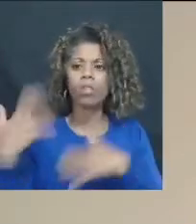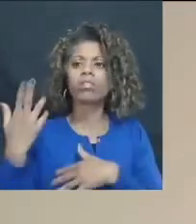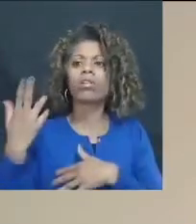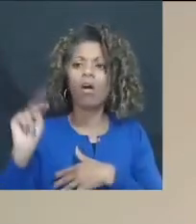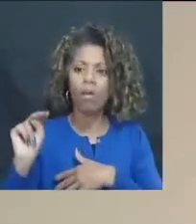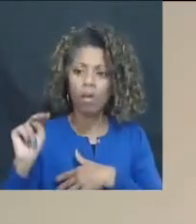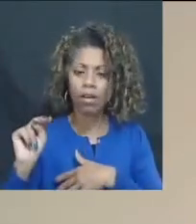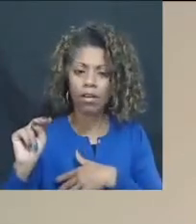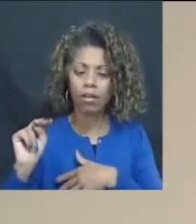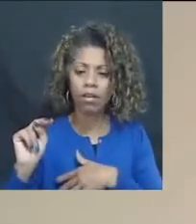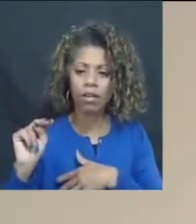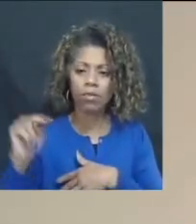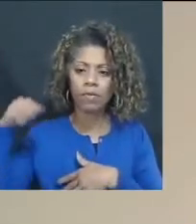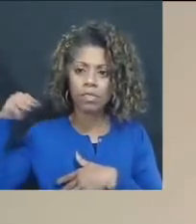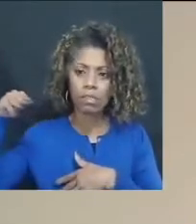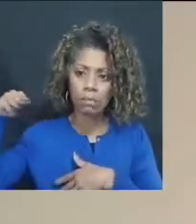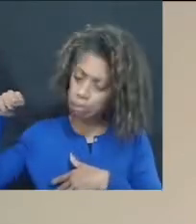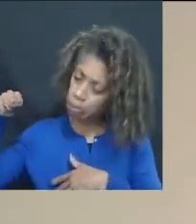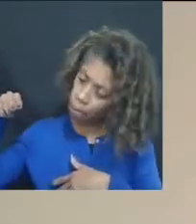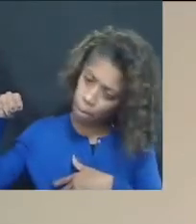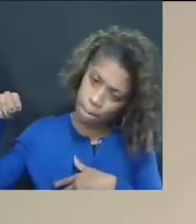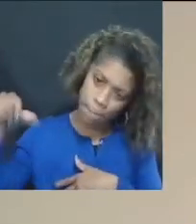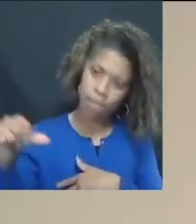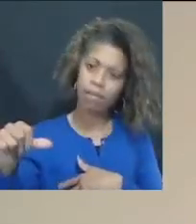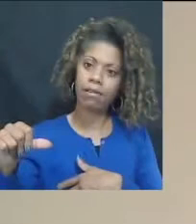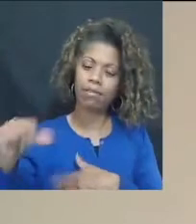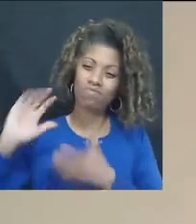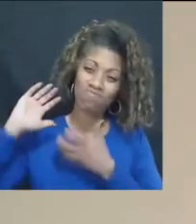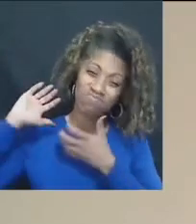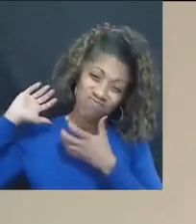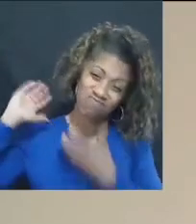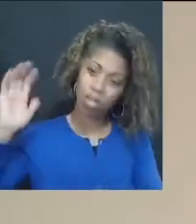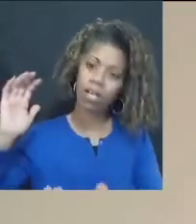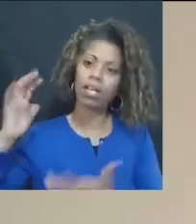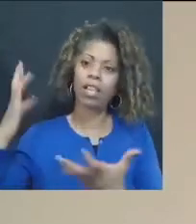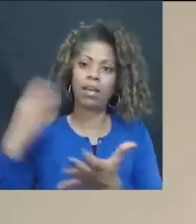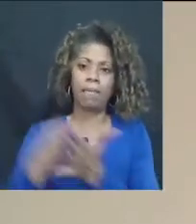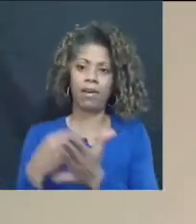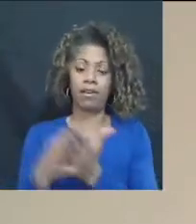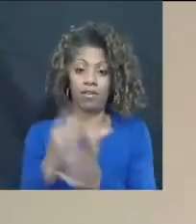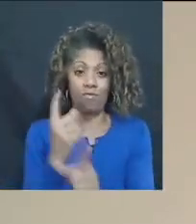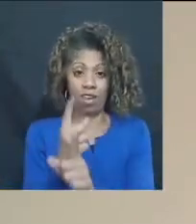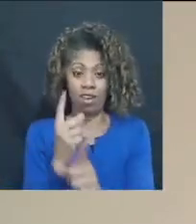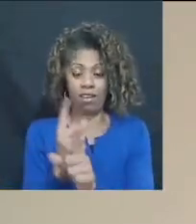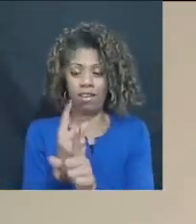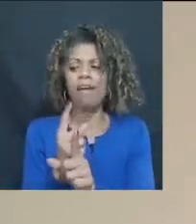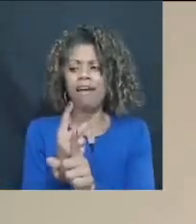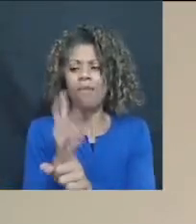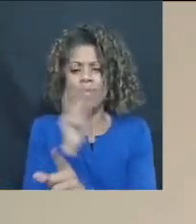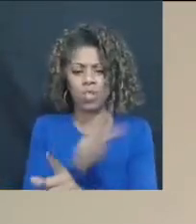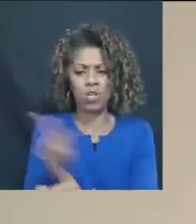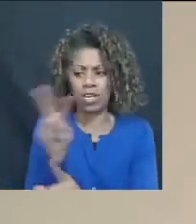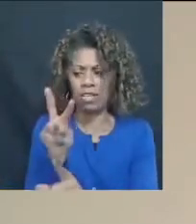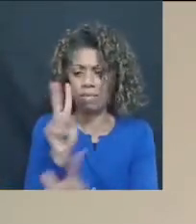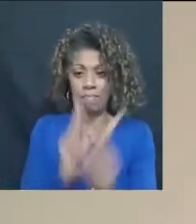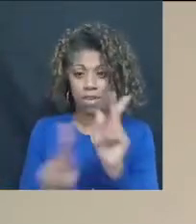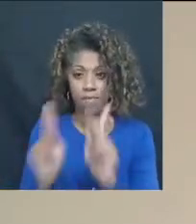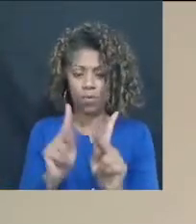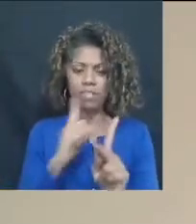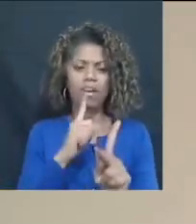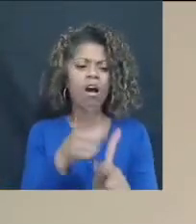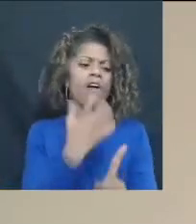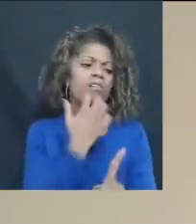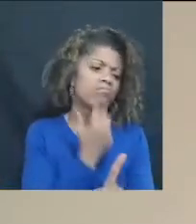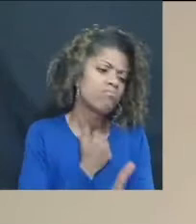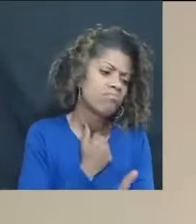money. And when you look at the very populations that we say we care the most about, the very populations that might self-mobilize around this stuff,